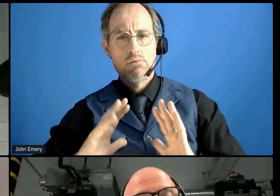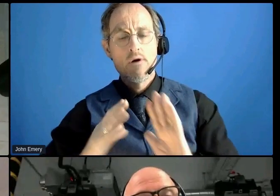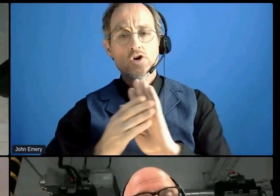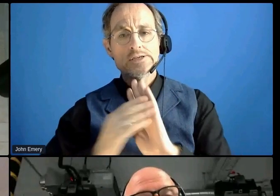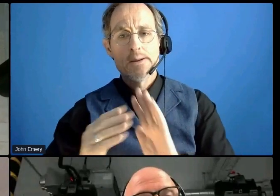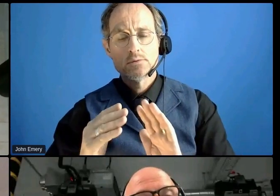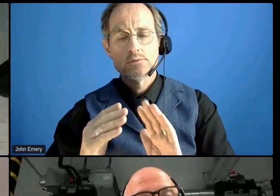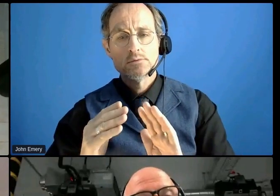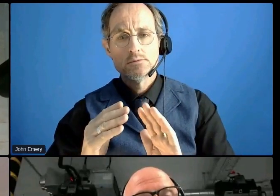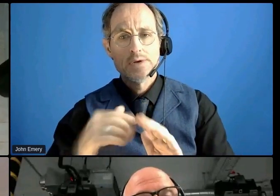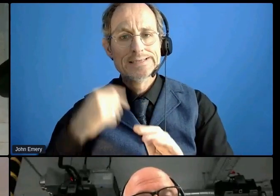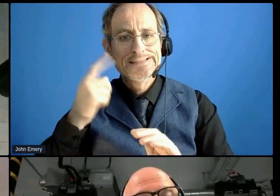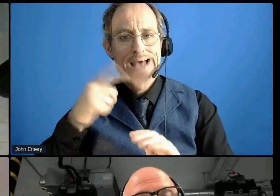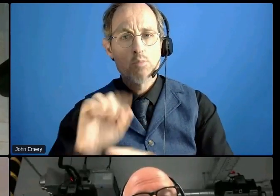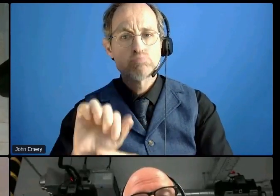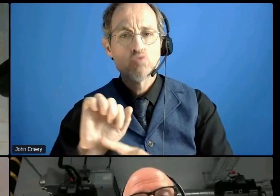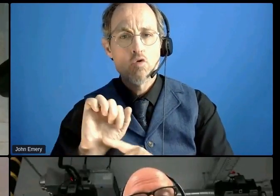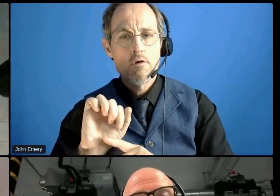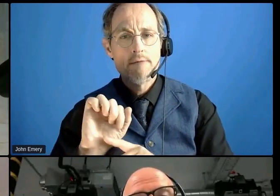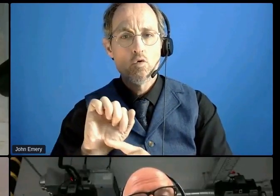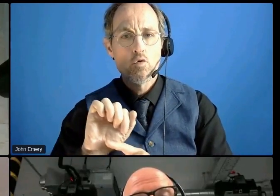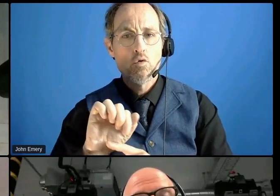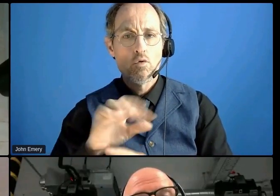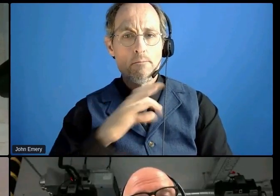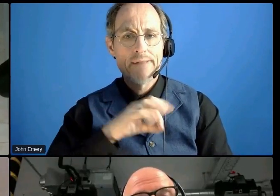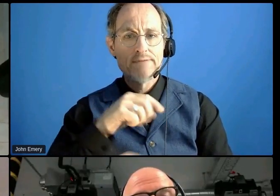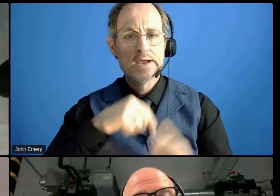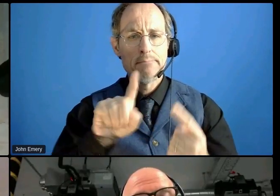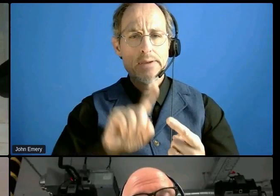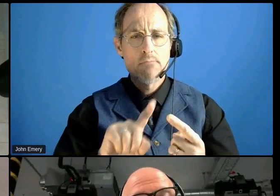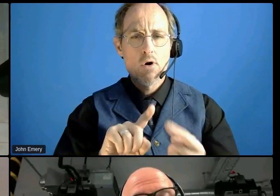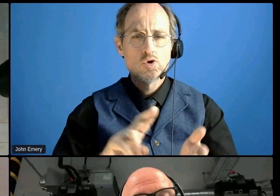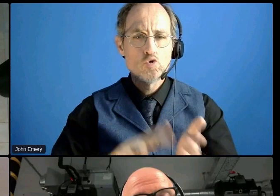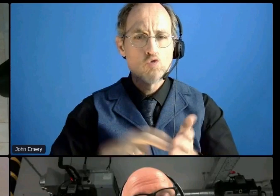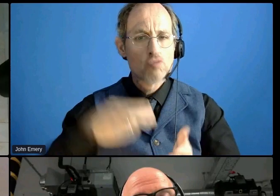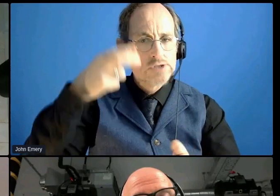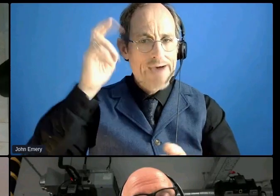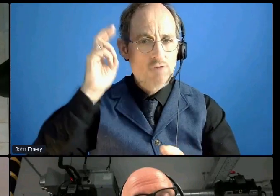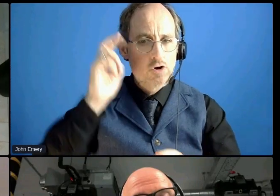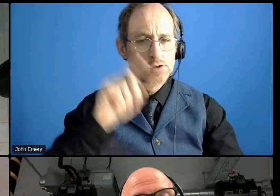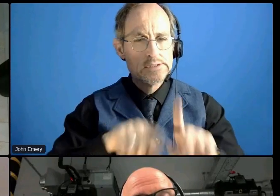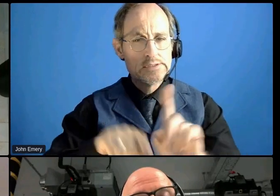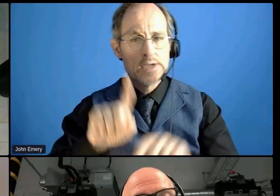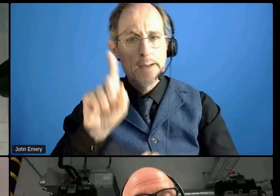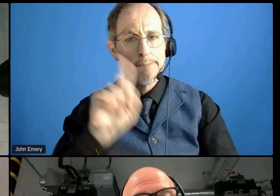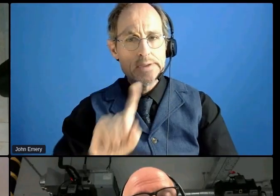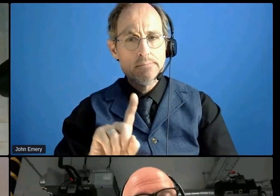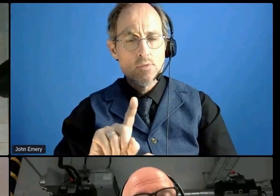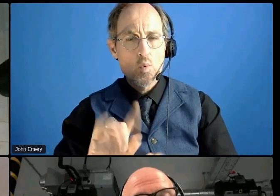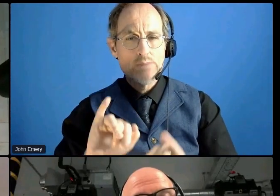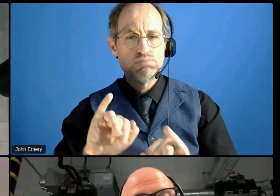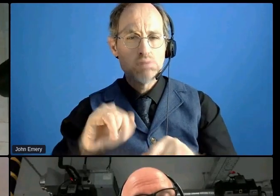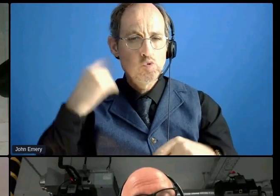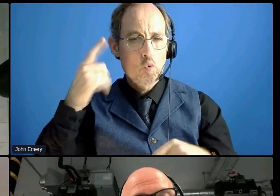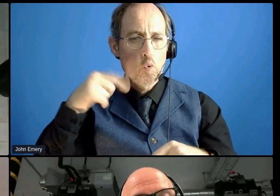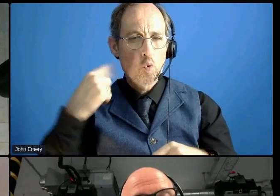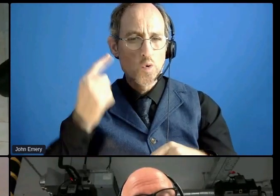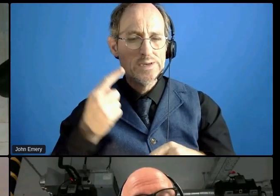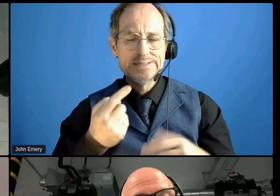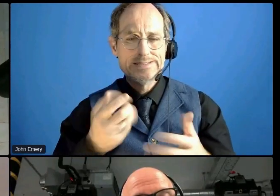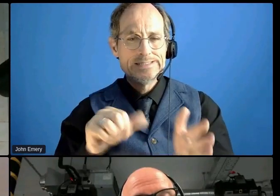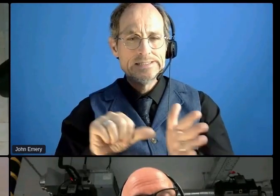is, as you're saying, the thing that needs to be addressed potentially by government as much as anyone to make those joins more meaningful.